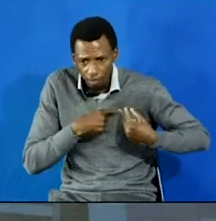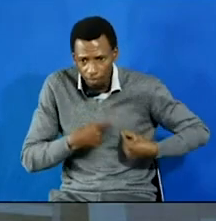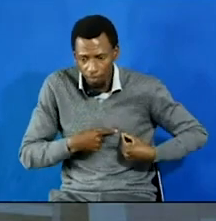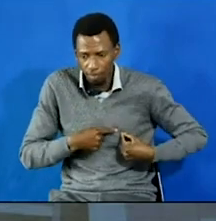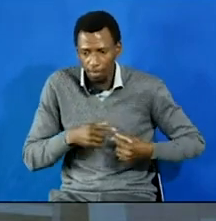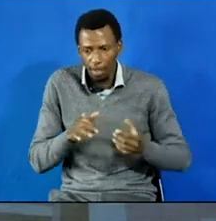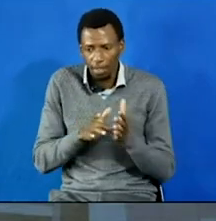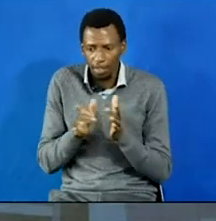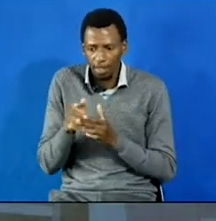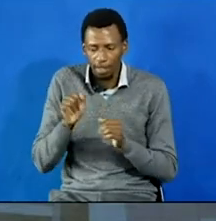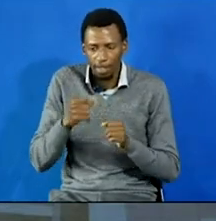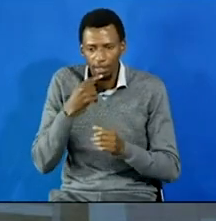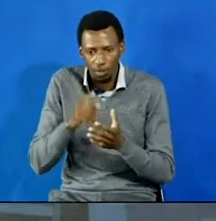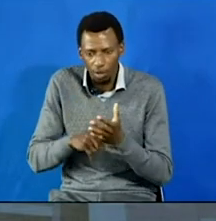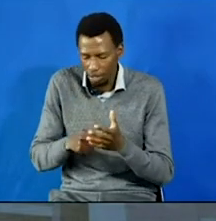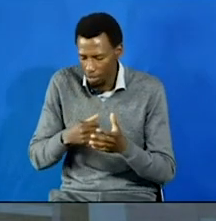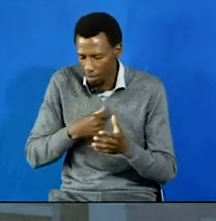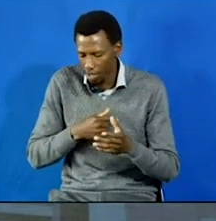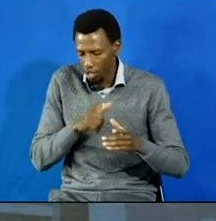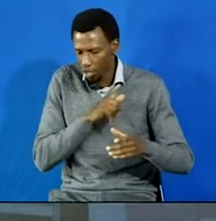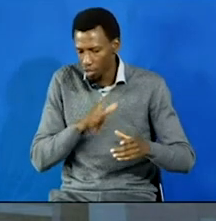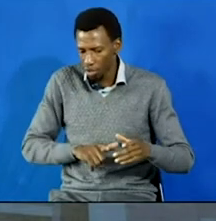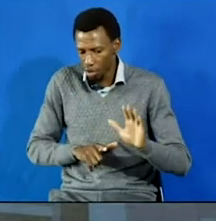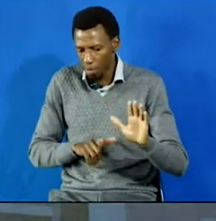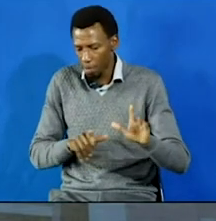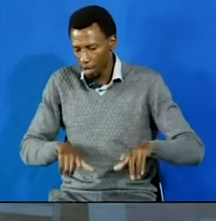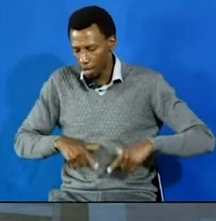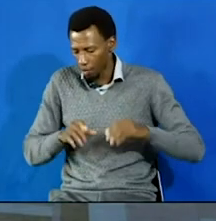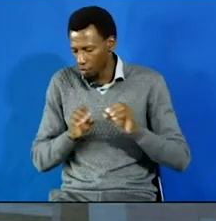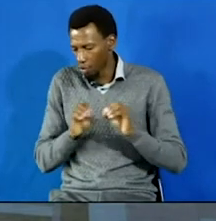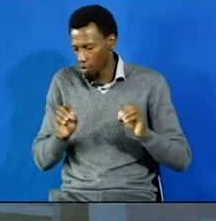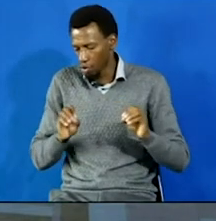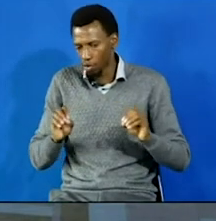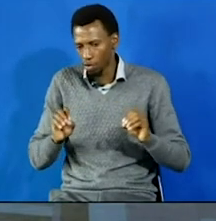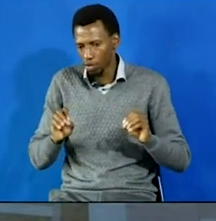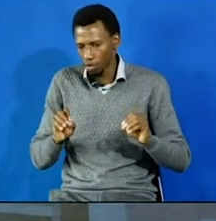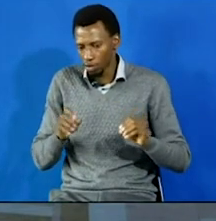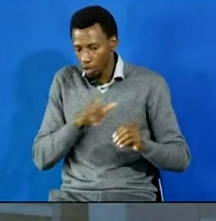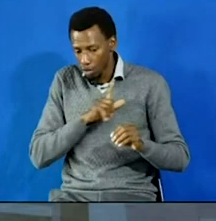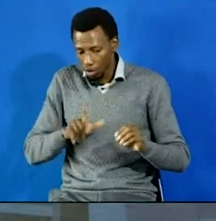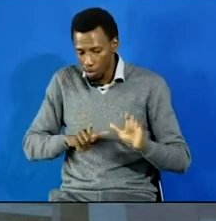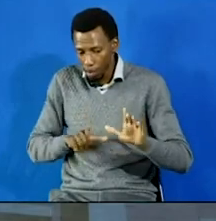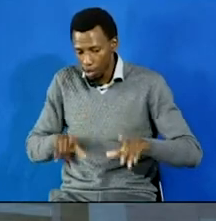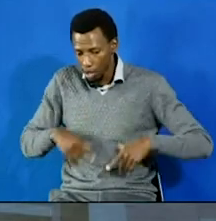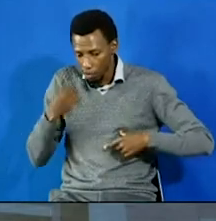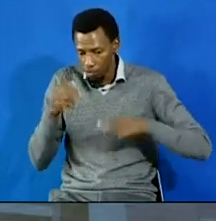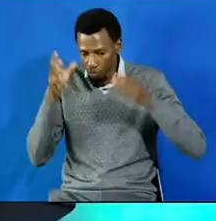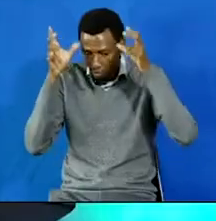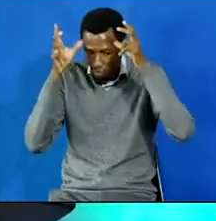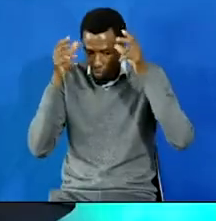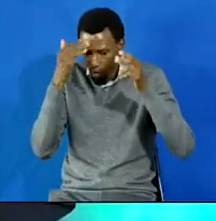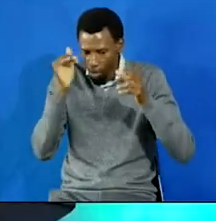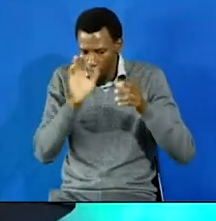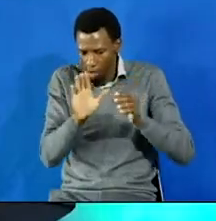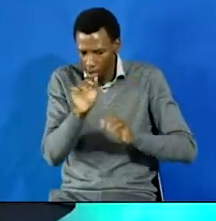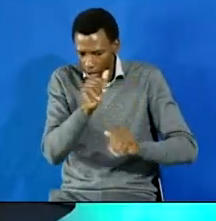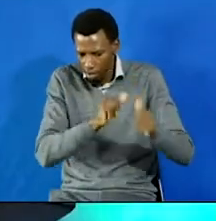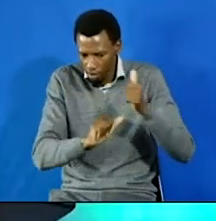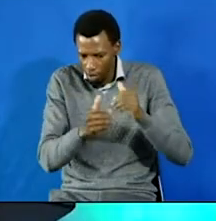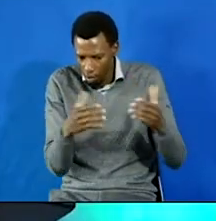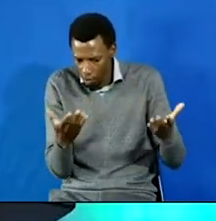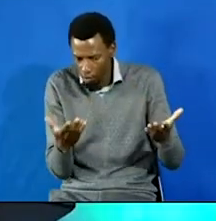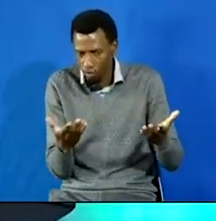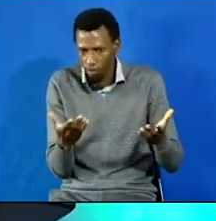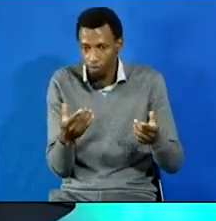his life. The Lord of his life is Satan, because of the way he is doing his things. But I'm here,